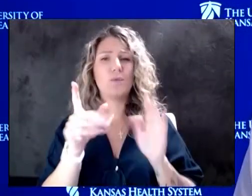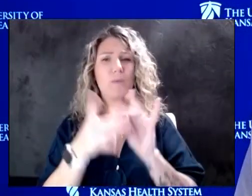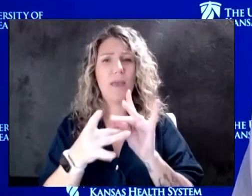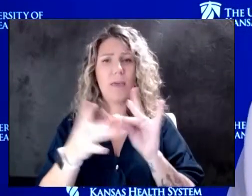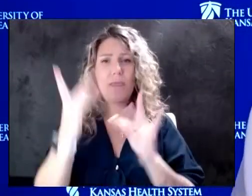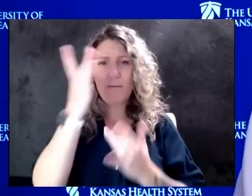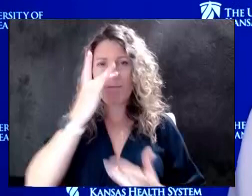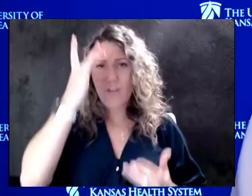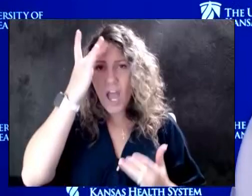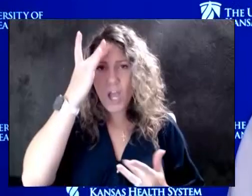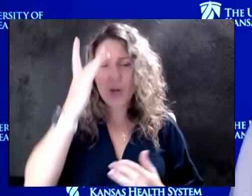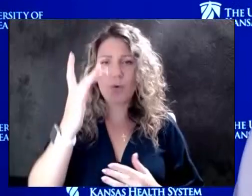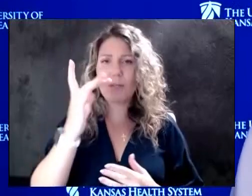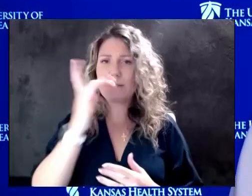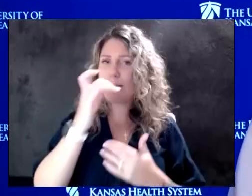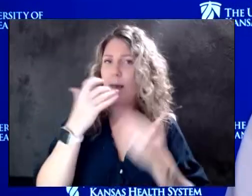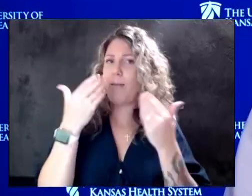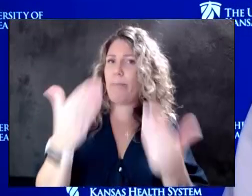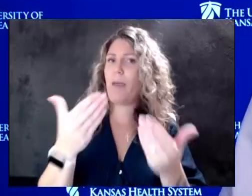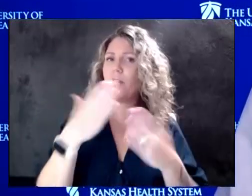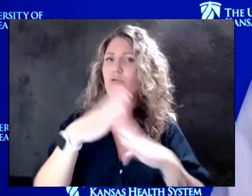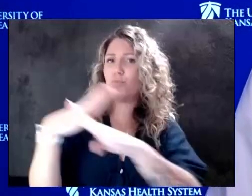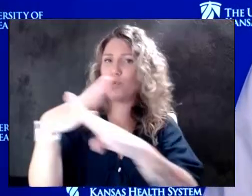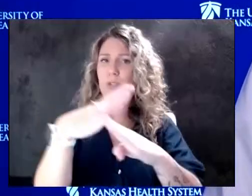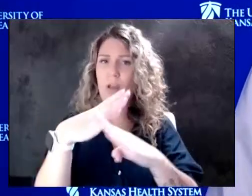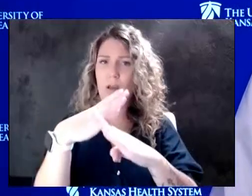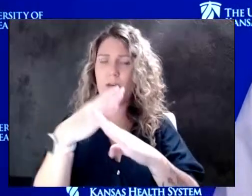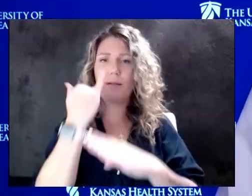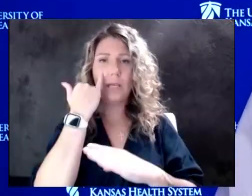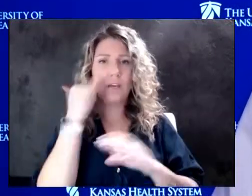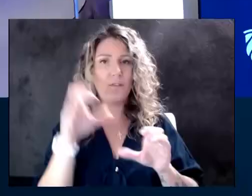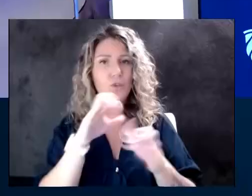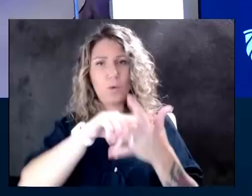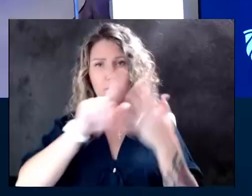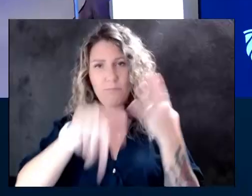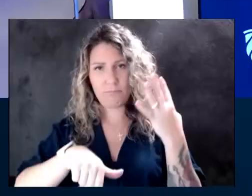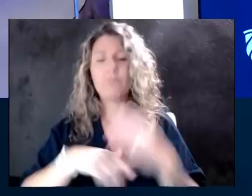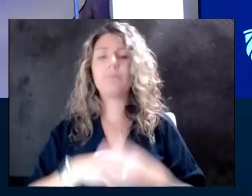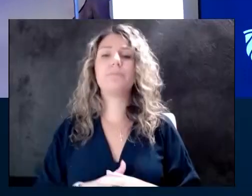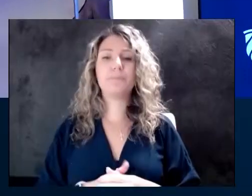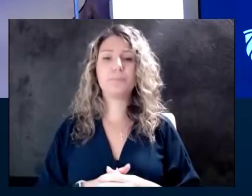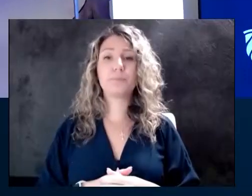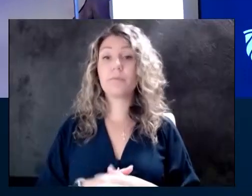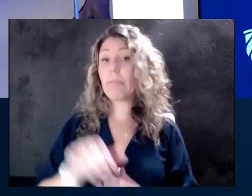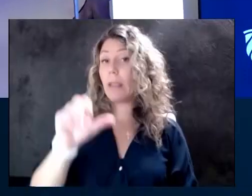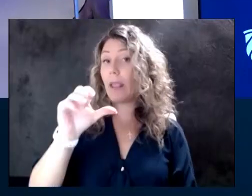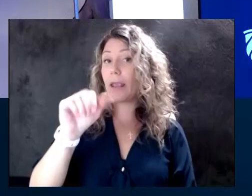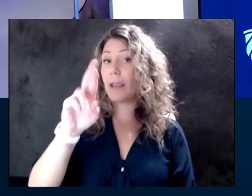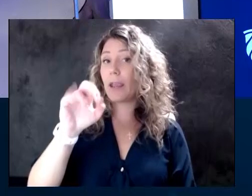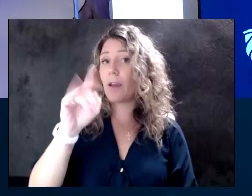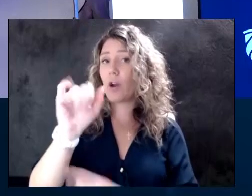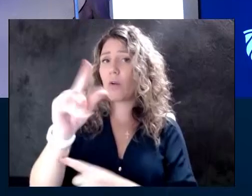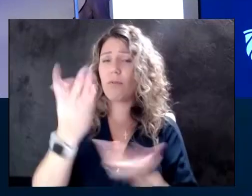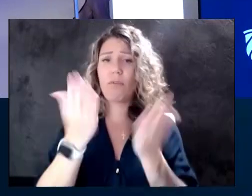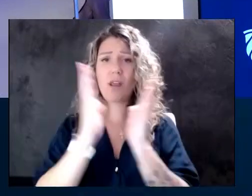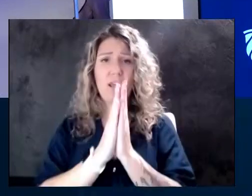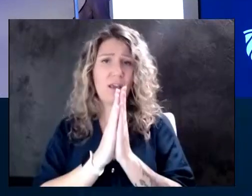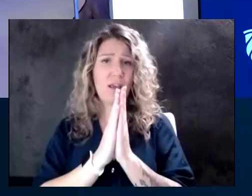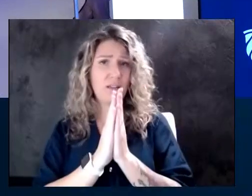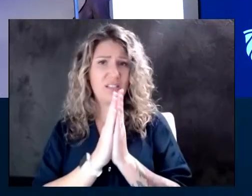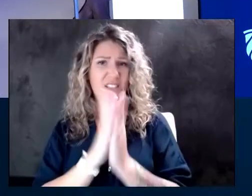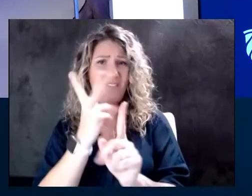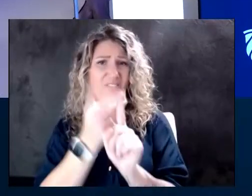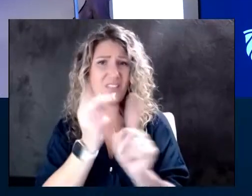those things to continue to protect you if you are doing those things. Carol asks, she's just curious, do vaccinated people who get COVID